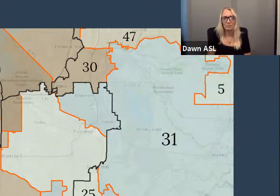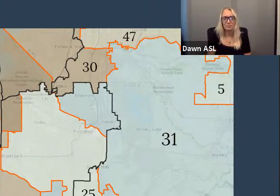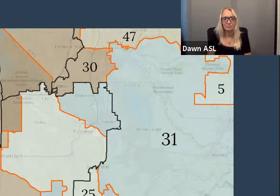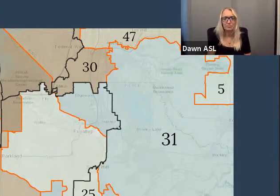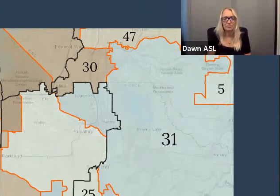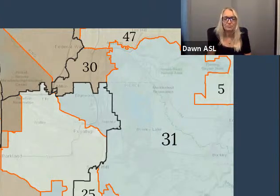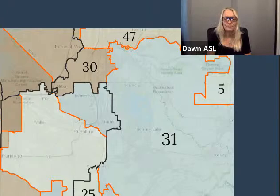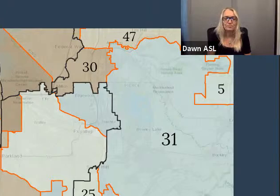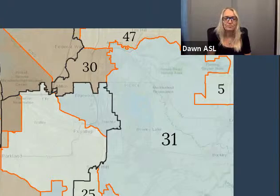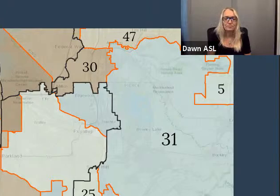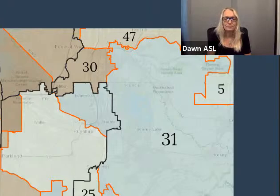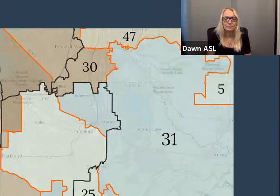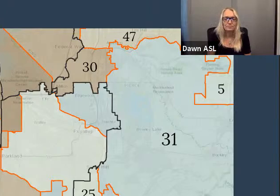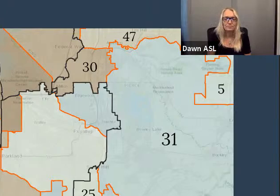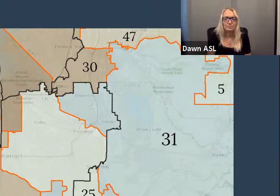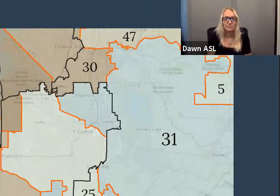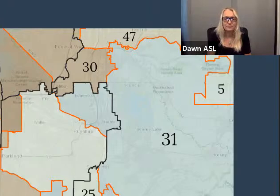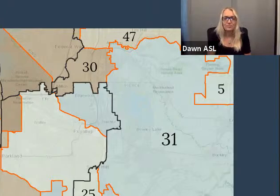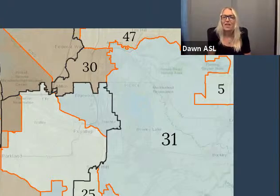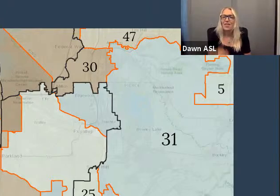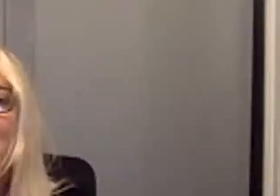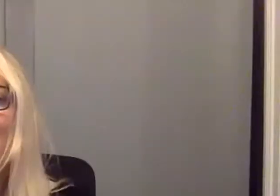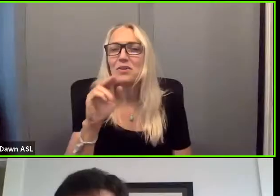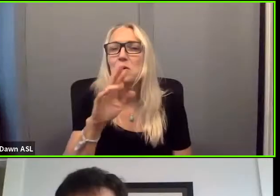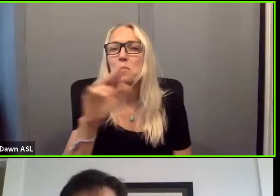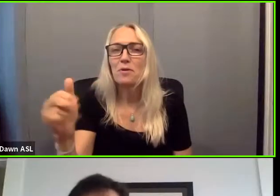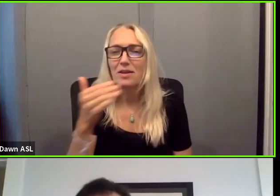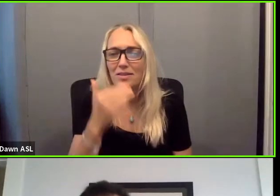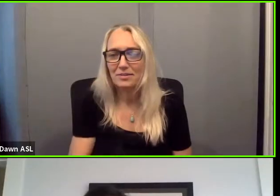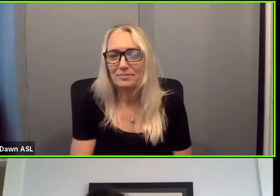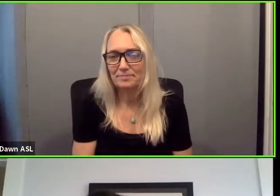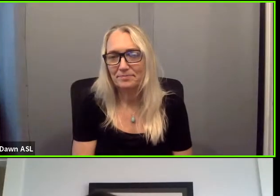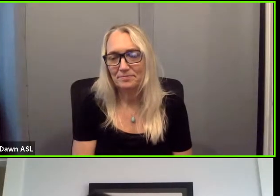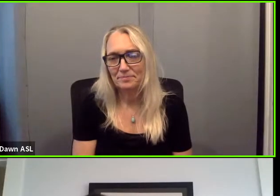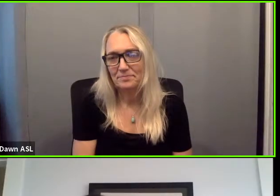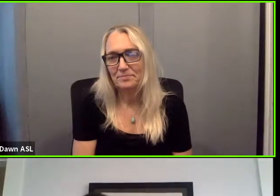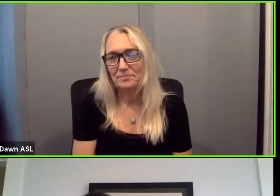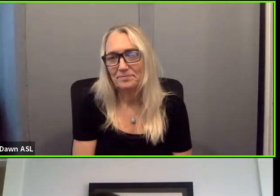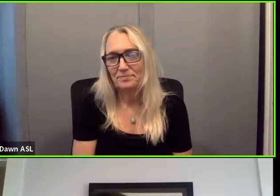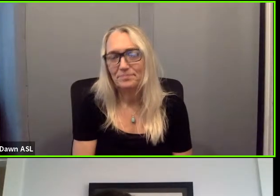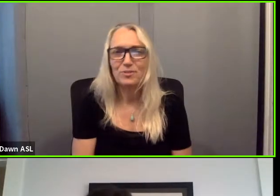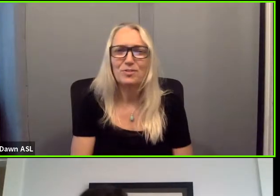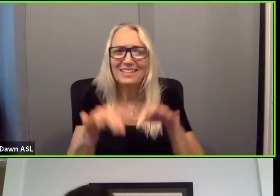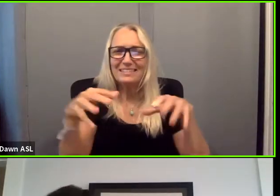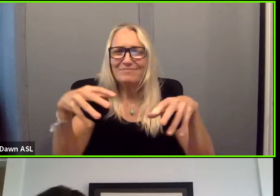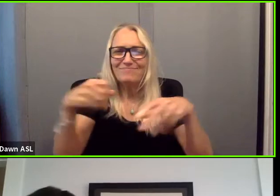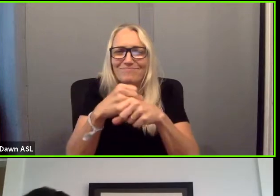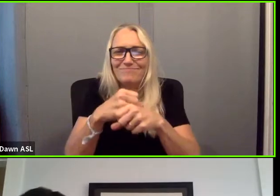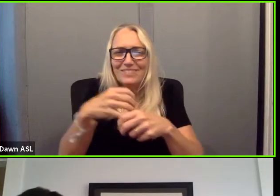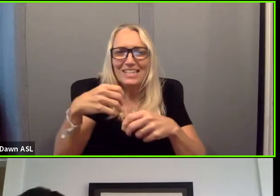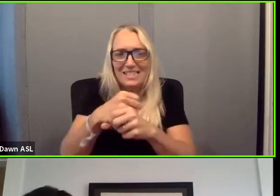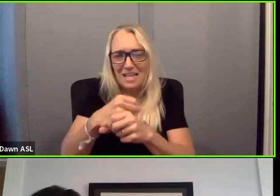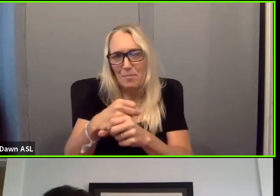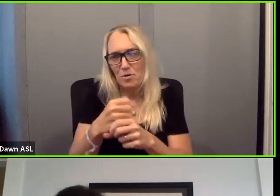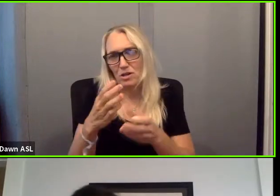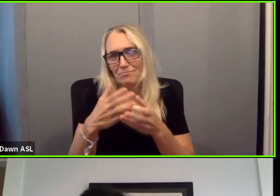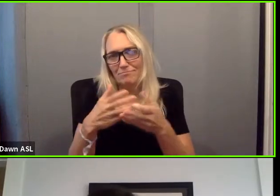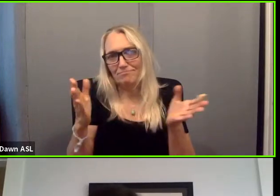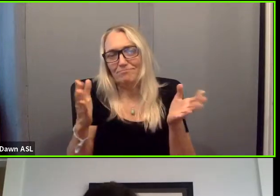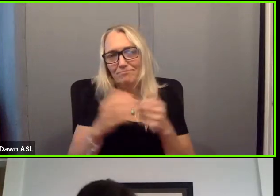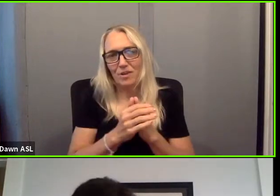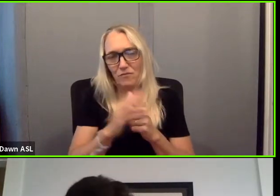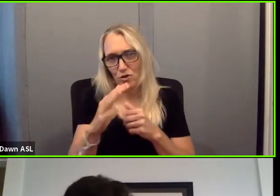residents. Thank you, Maria. So that's just a brief overview of the challenge that